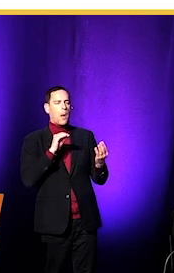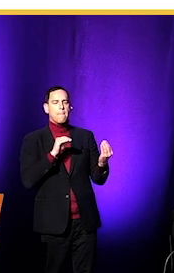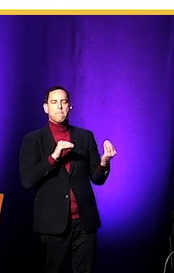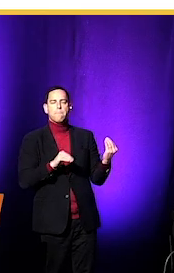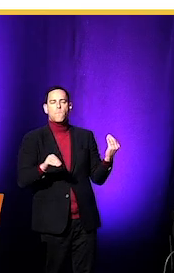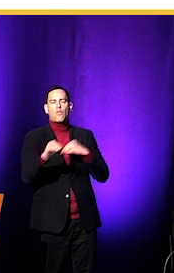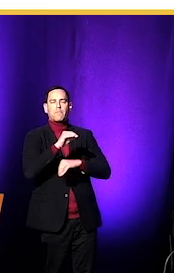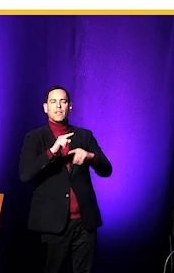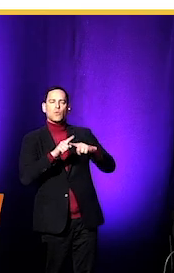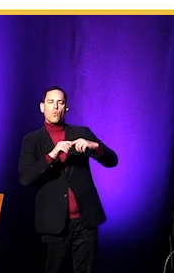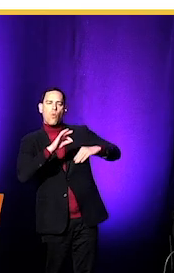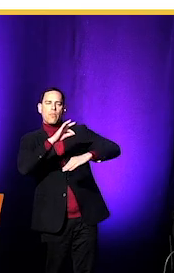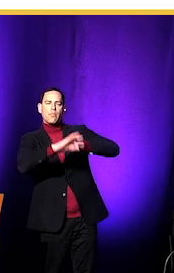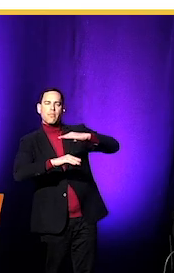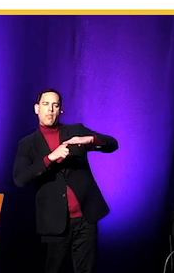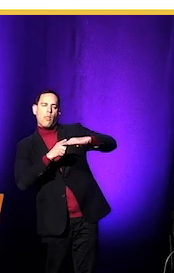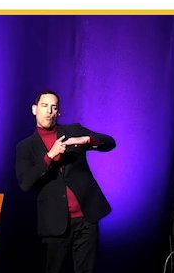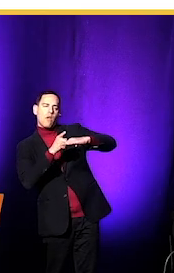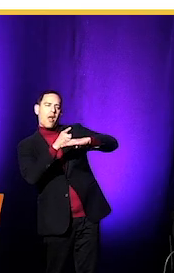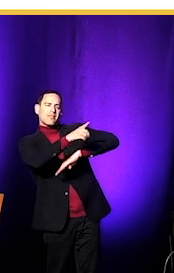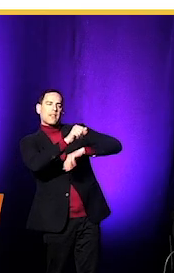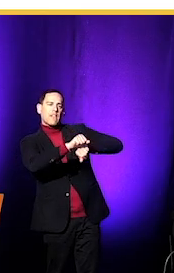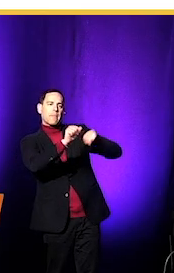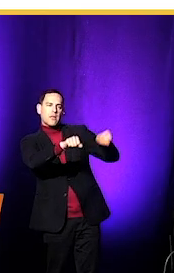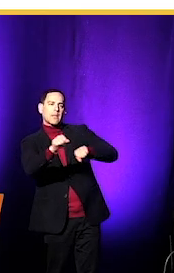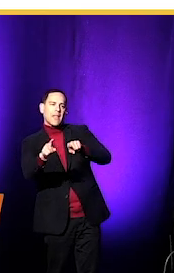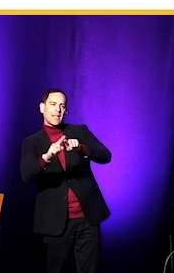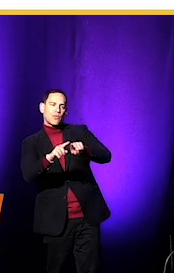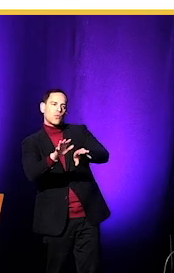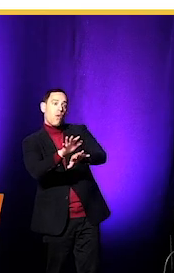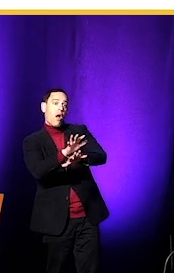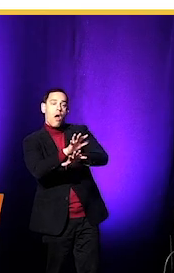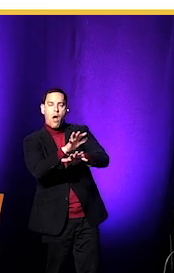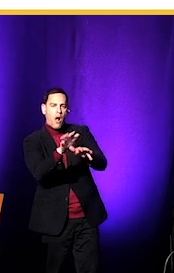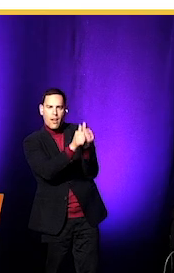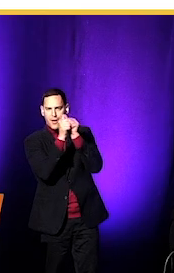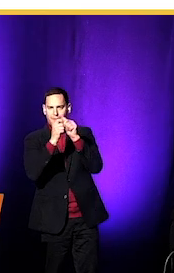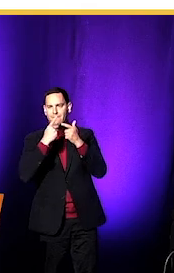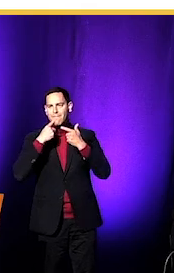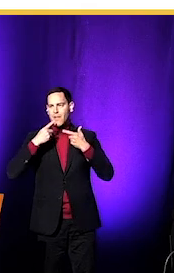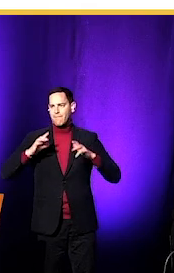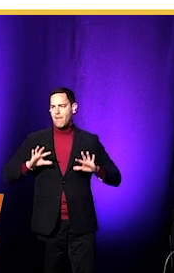horizons of possibility toward collective flourishing. Given the